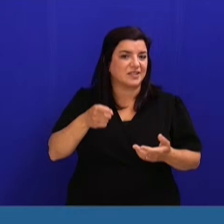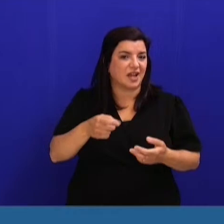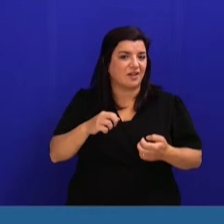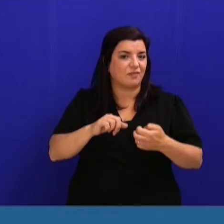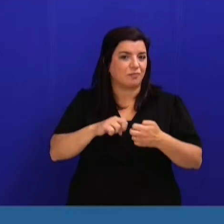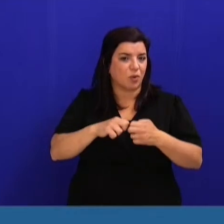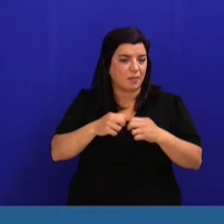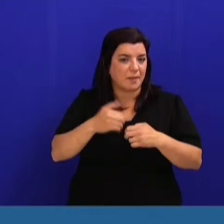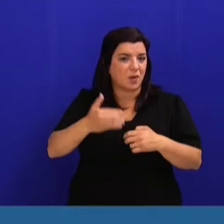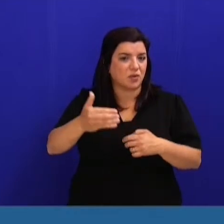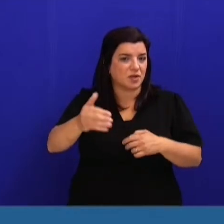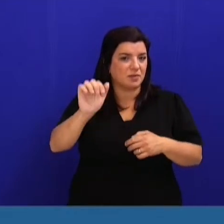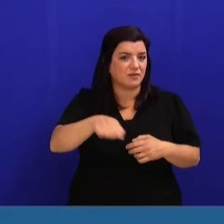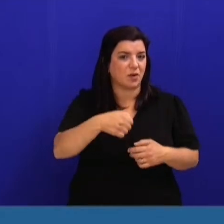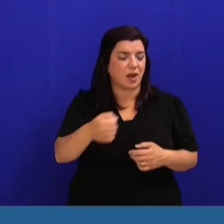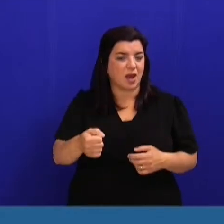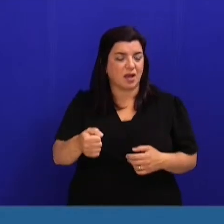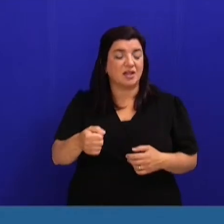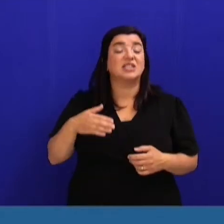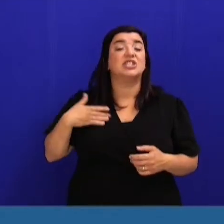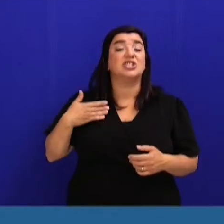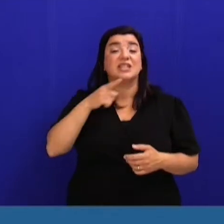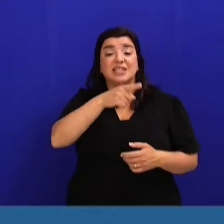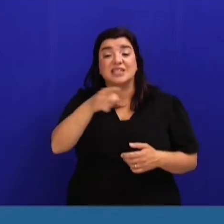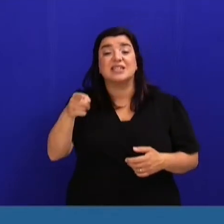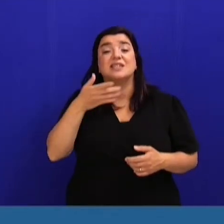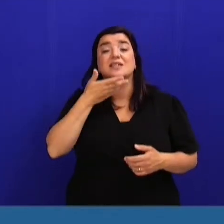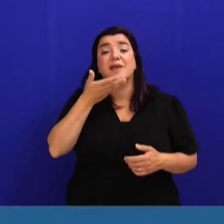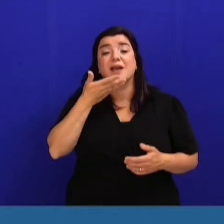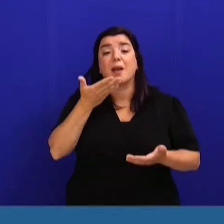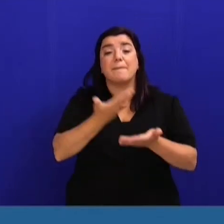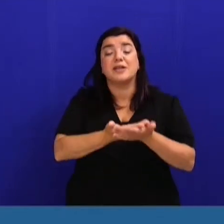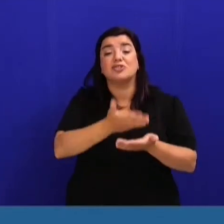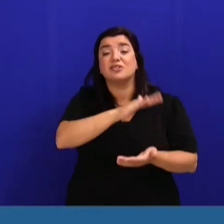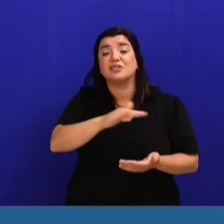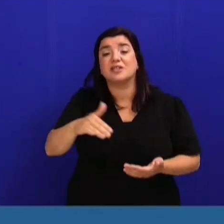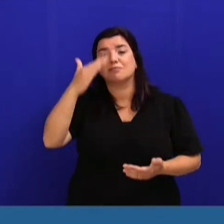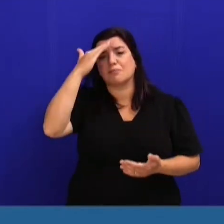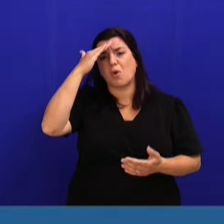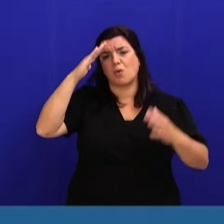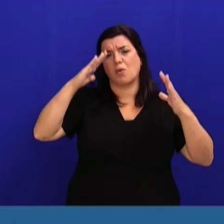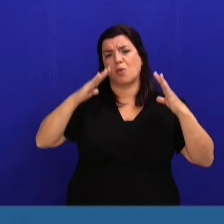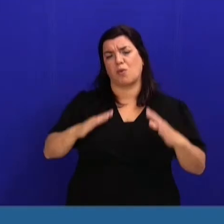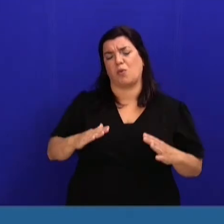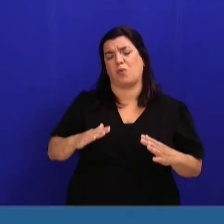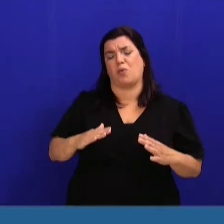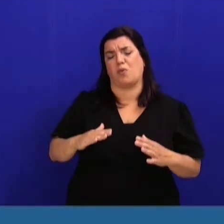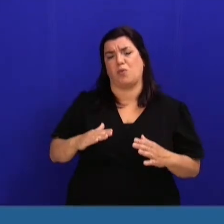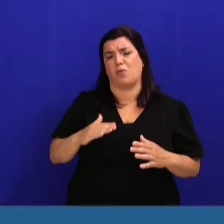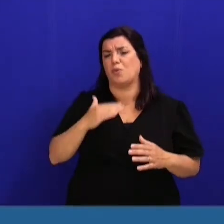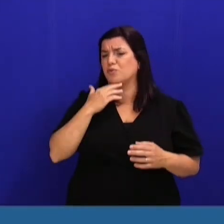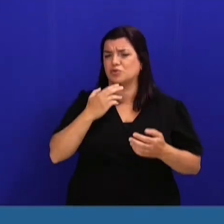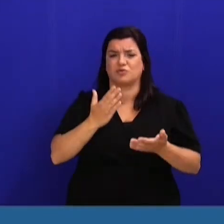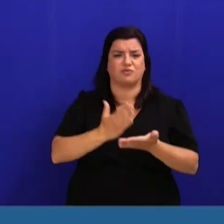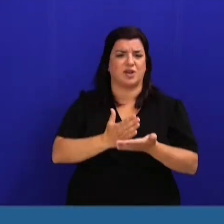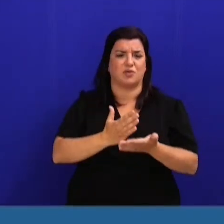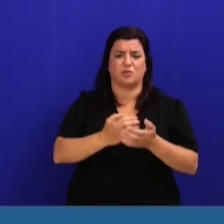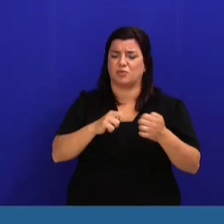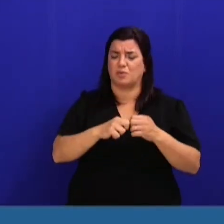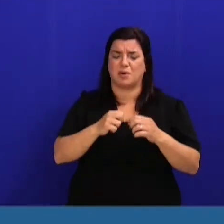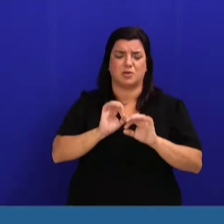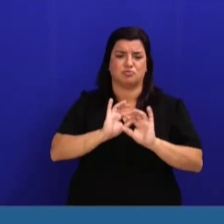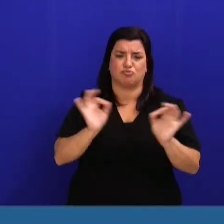tingħata s-serħan tal-moħħ u kif ukoll aħħar domanda dwar il-kwarantina. Dawk li qed jiġu f'pajjiżna u jkunu jridu